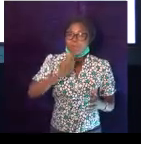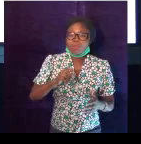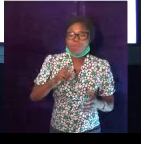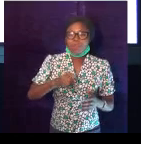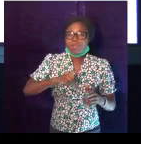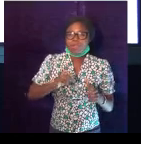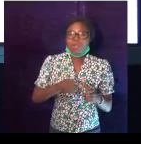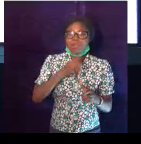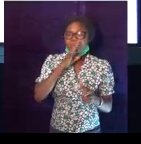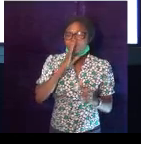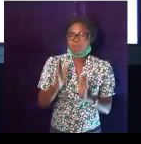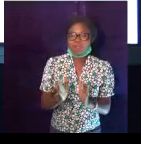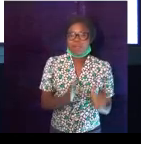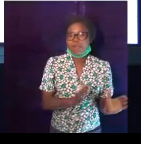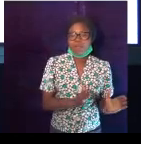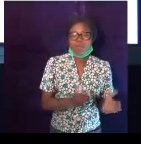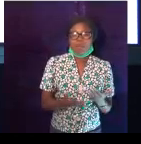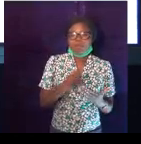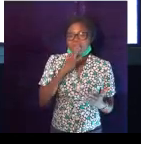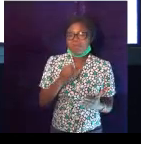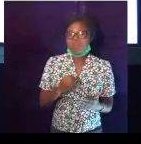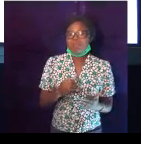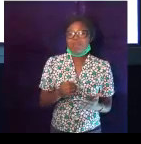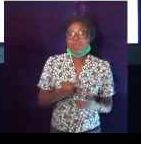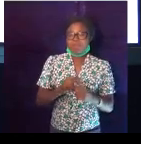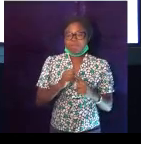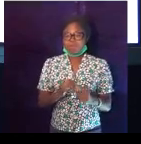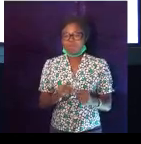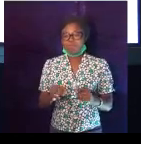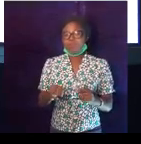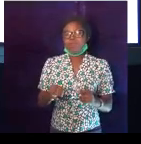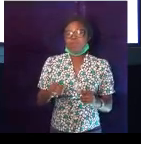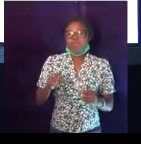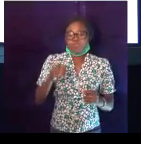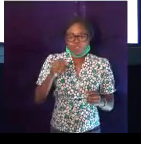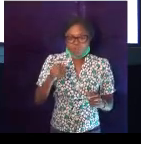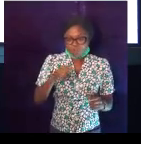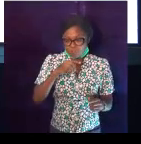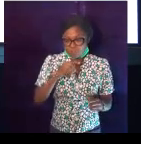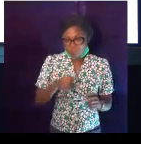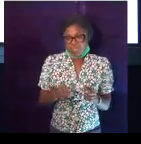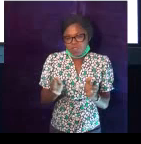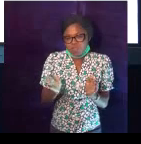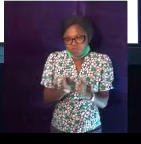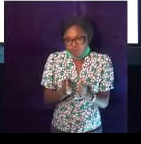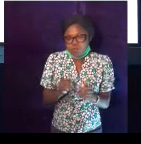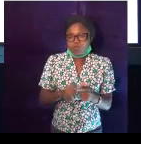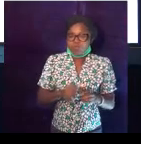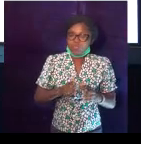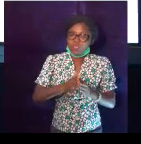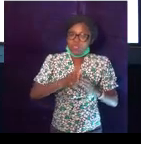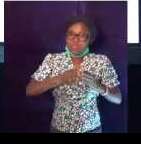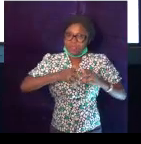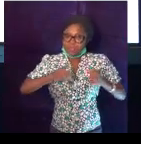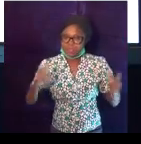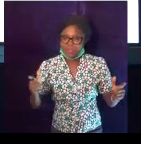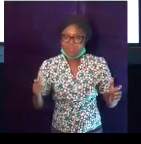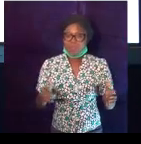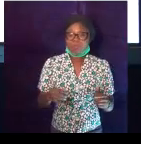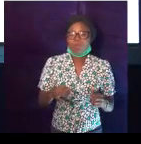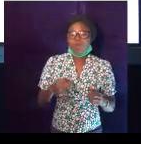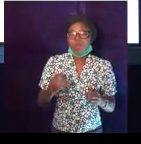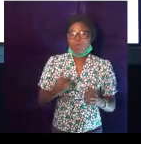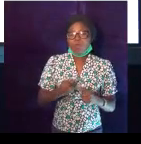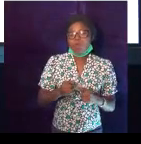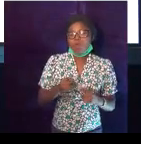It must first be arranged either in ascending order from the smallest to the largest or in